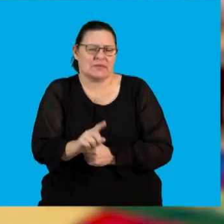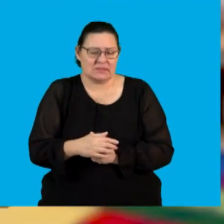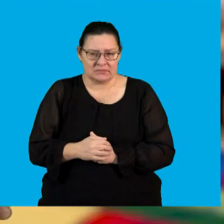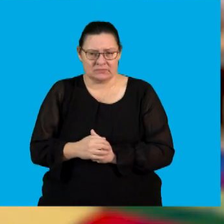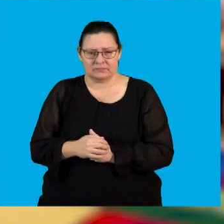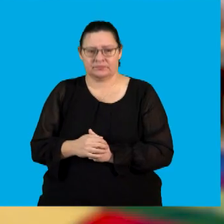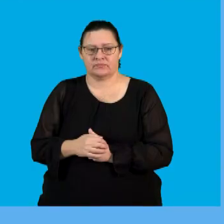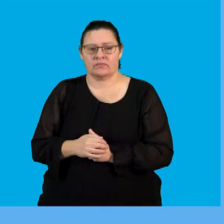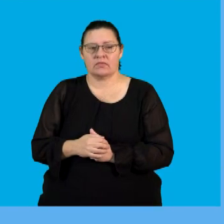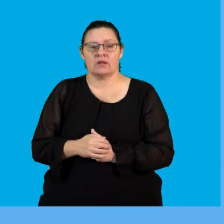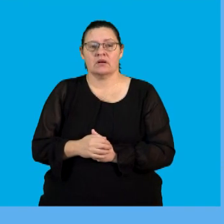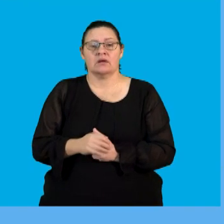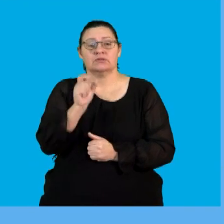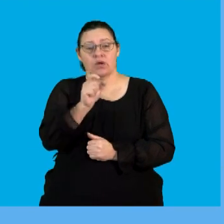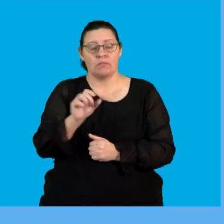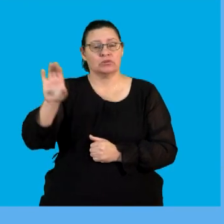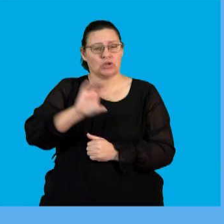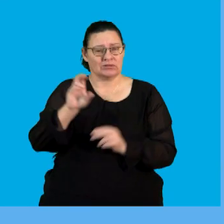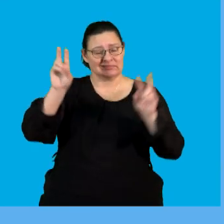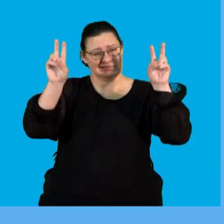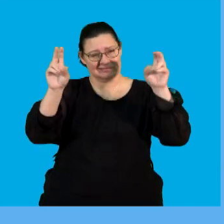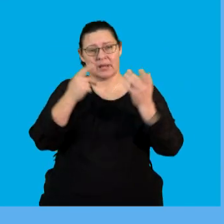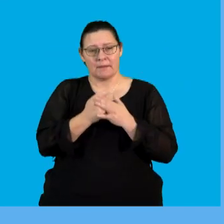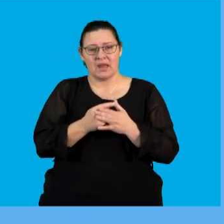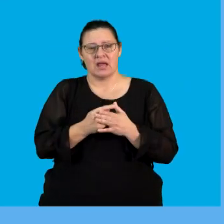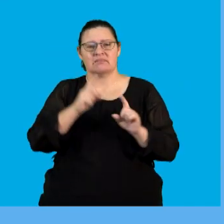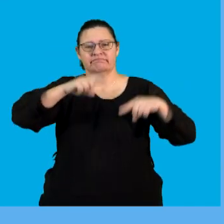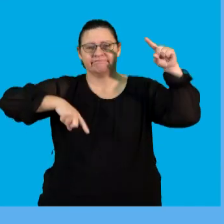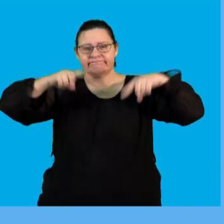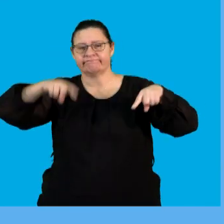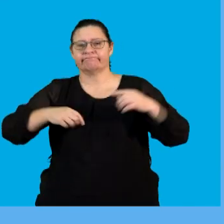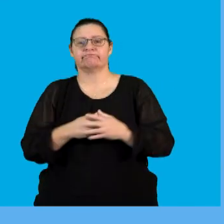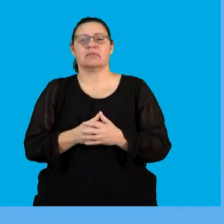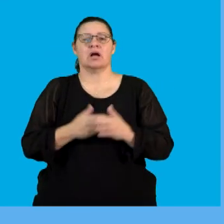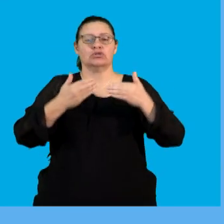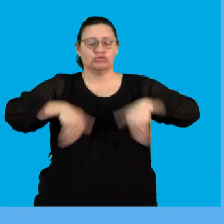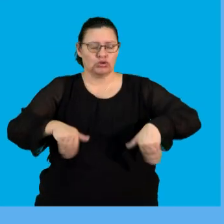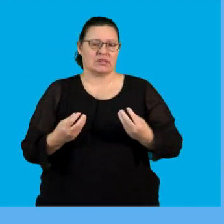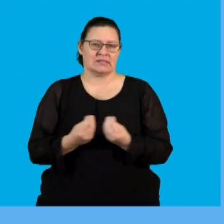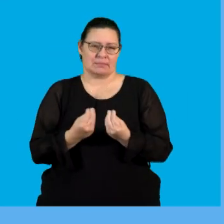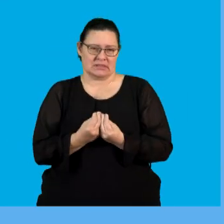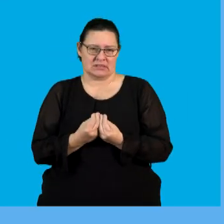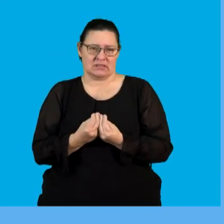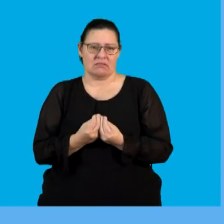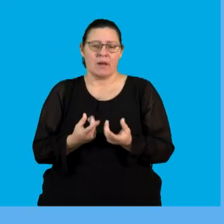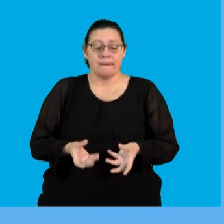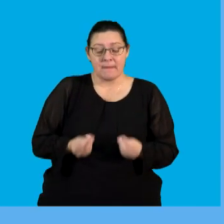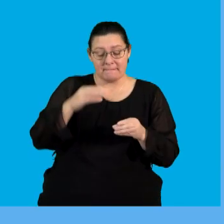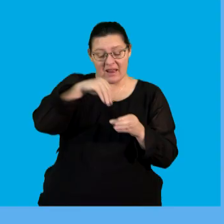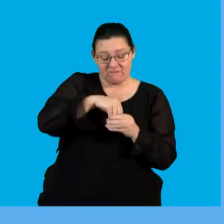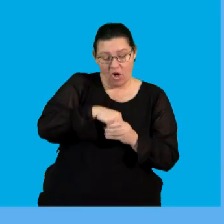mean by that? So now the term salt, it is used for a variety of neutral substances that contain a metal and one or